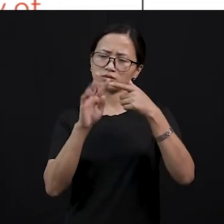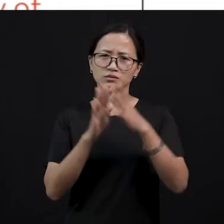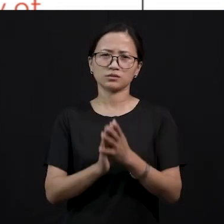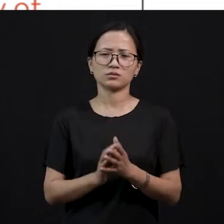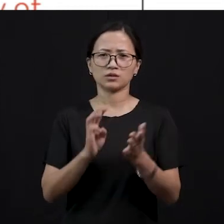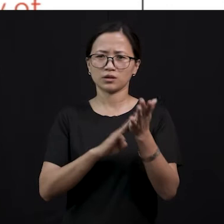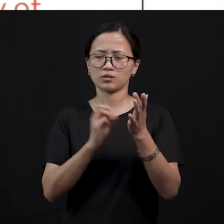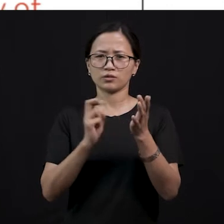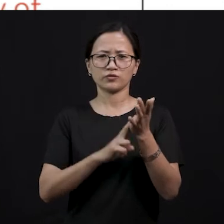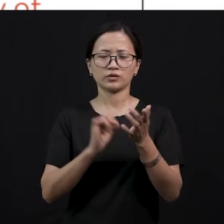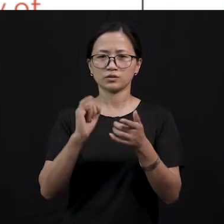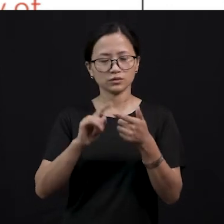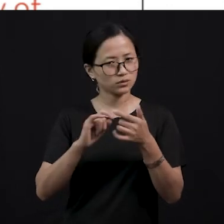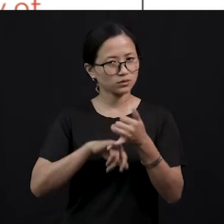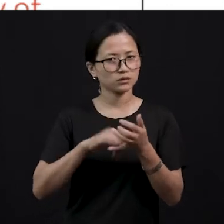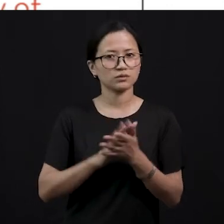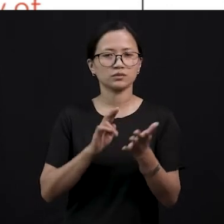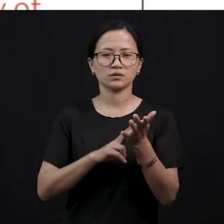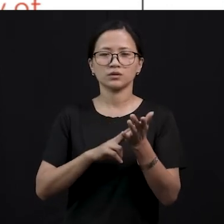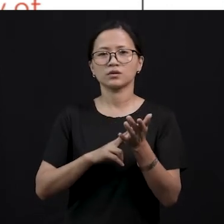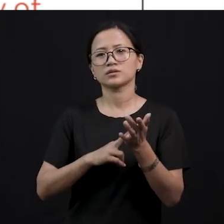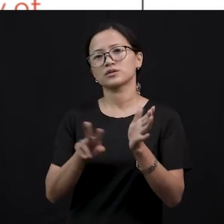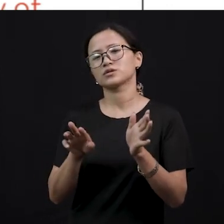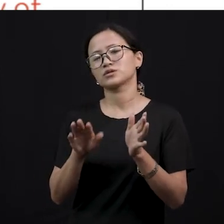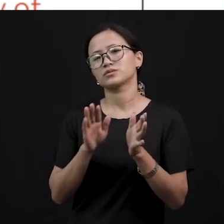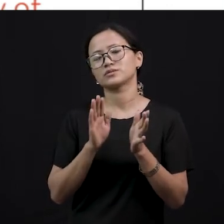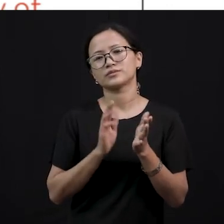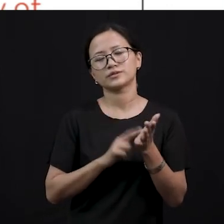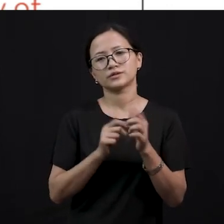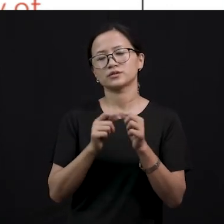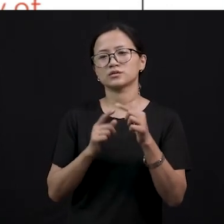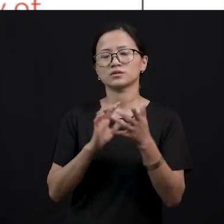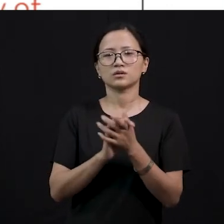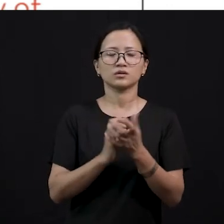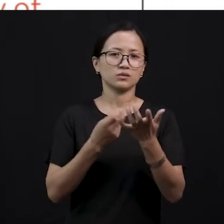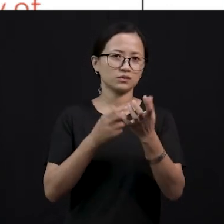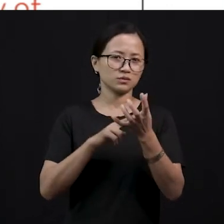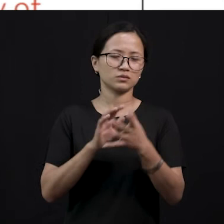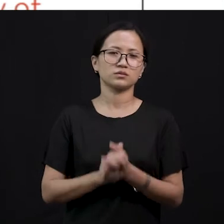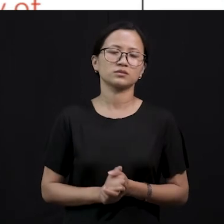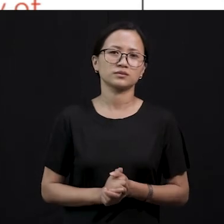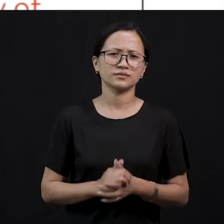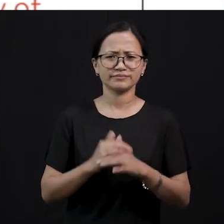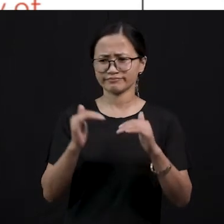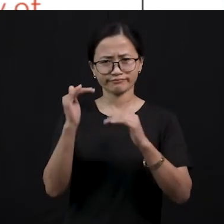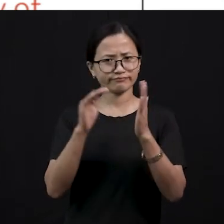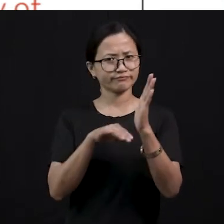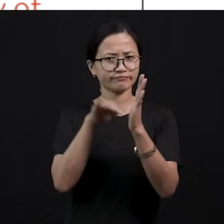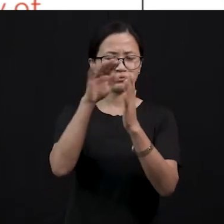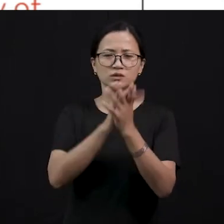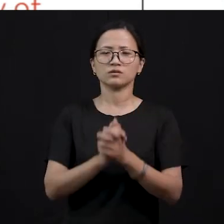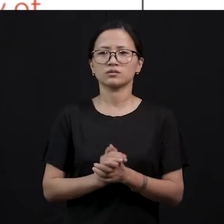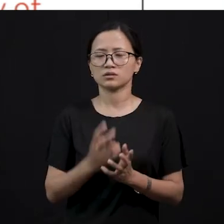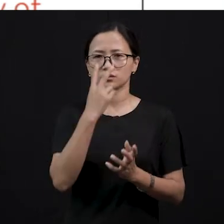also entertain. They also promote nation building. So how do they promote nation building? Everyone says that, oh, national anthem has come and we need to